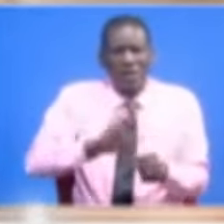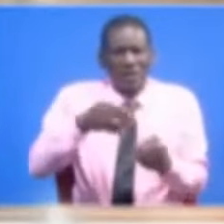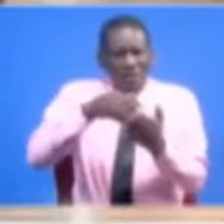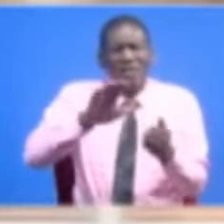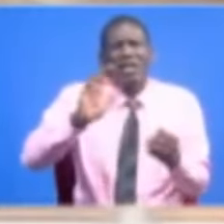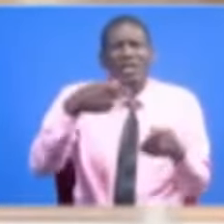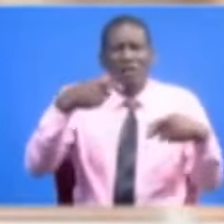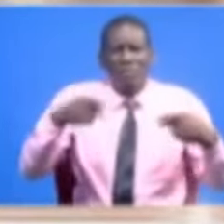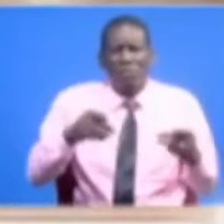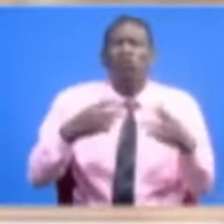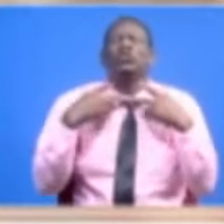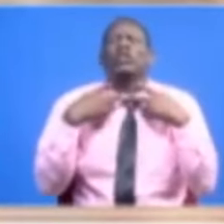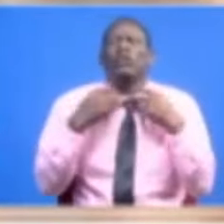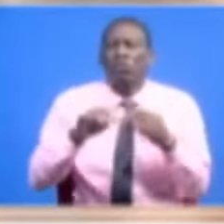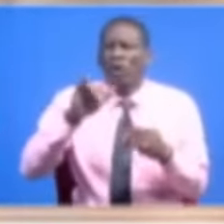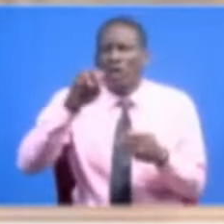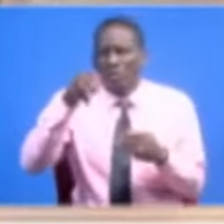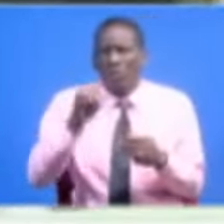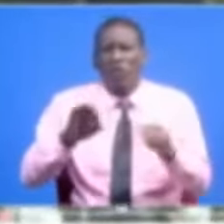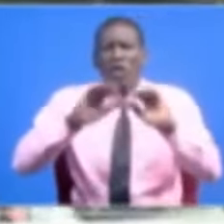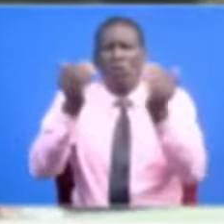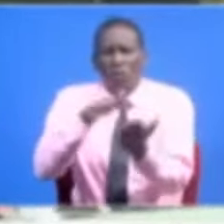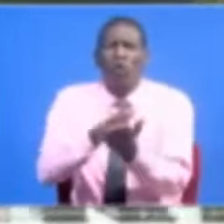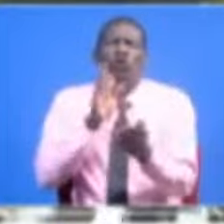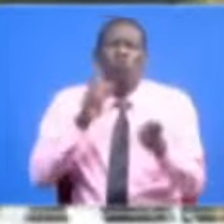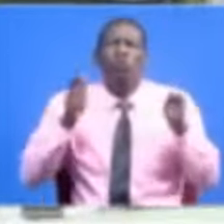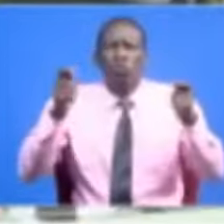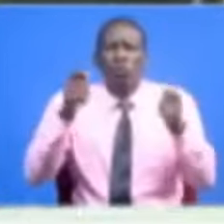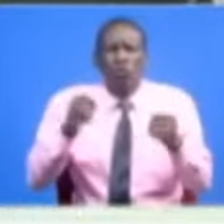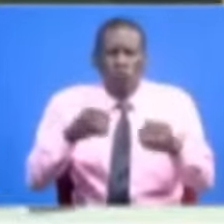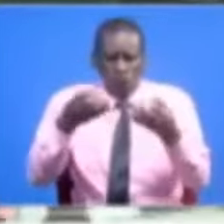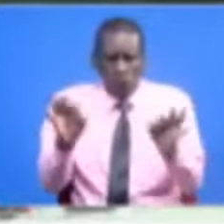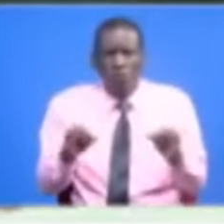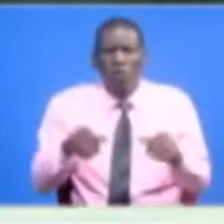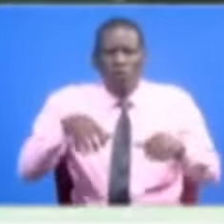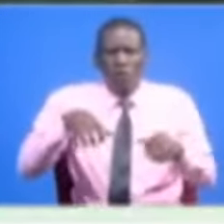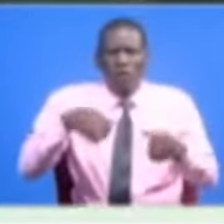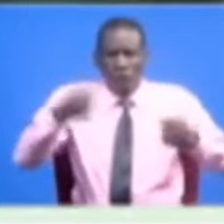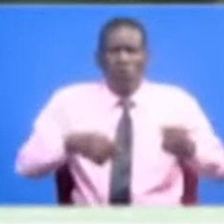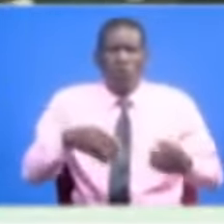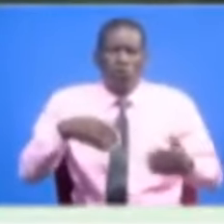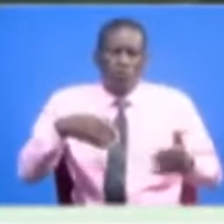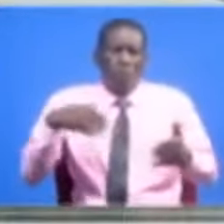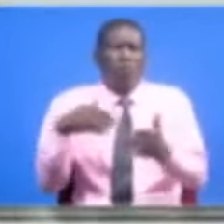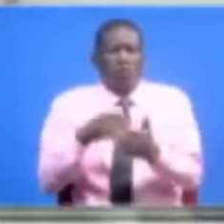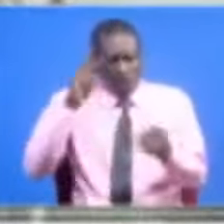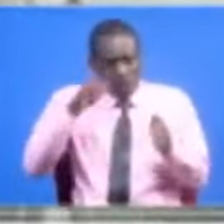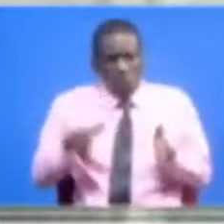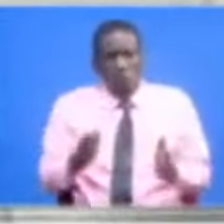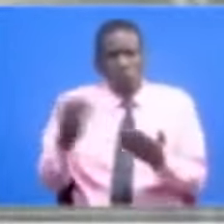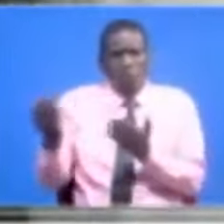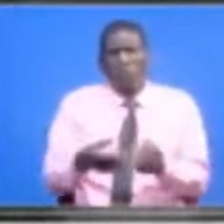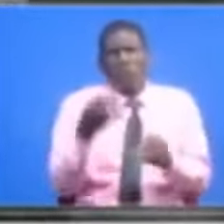slavery, and he wants our freedom. So tomorrow we're marching for our freedom. Traffic was stalled on Kiambu Road to allow the trio make their way in. After